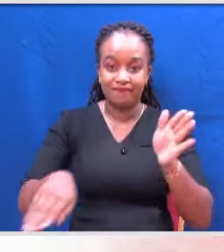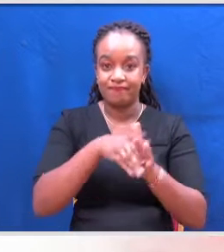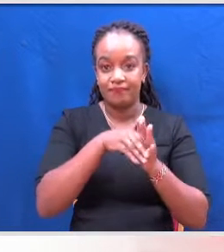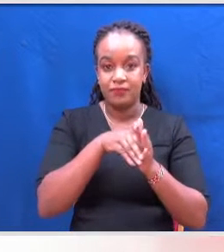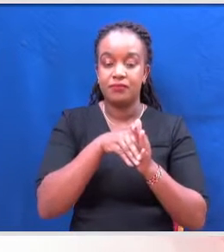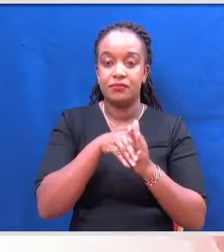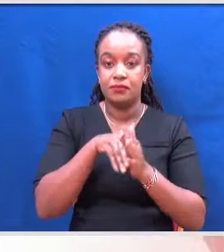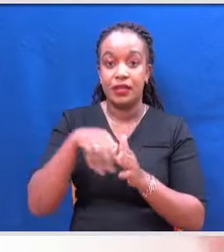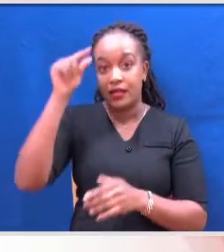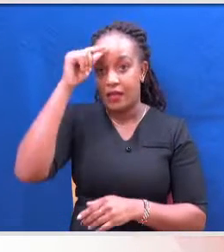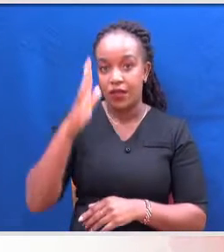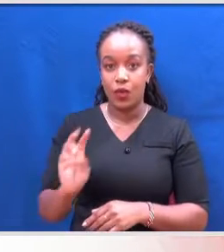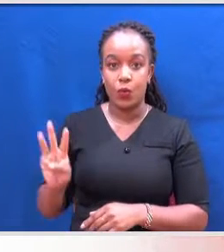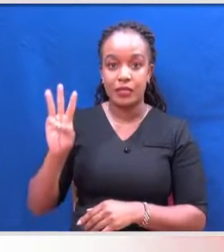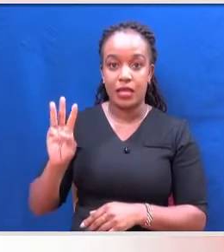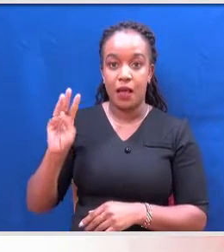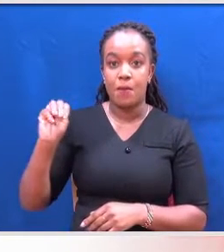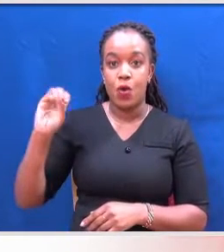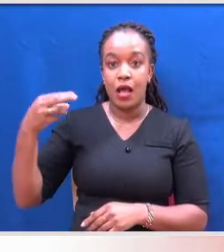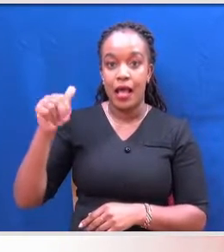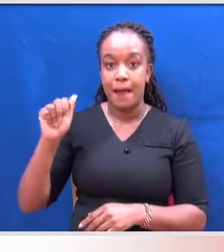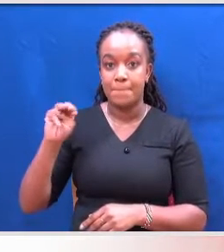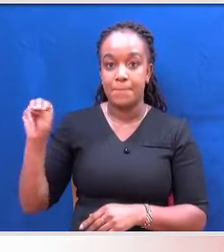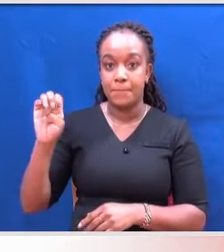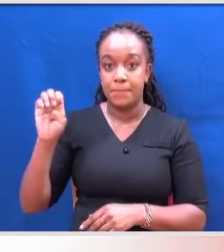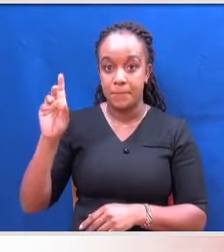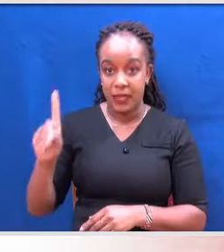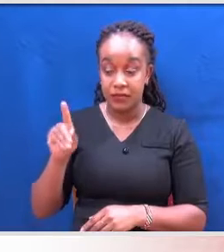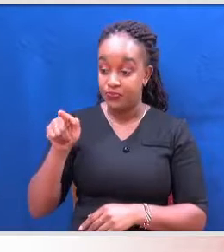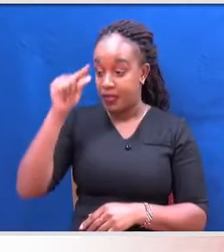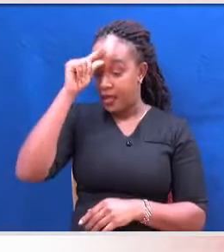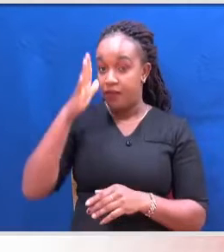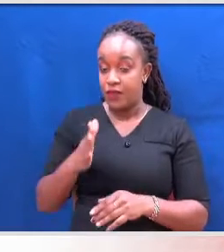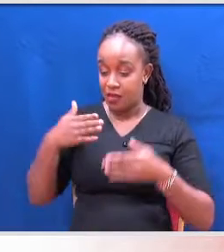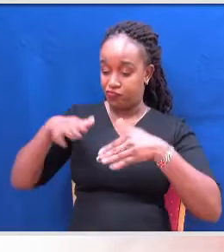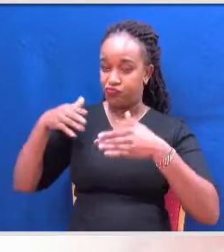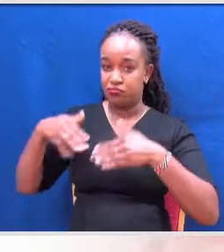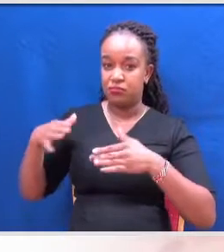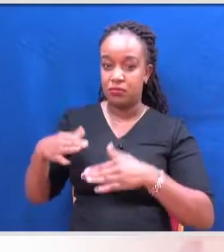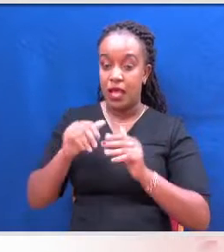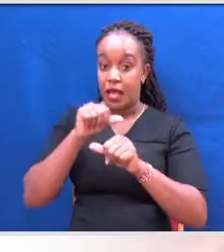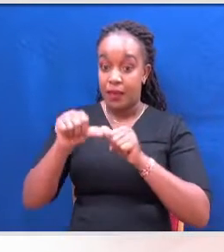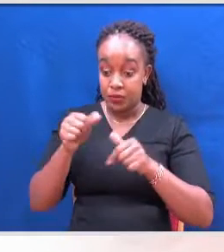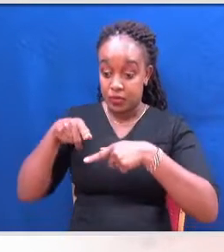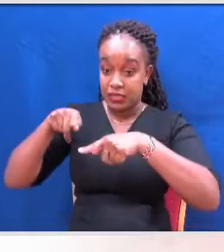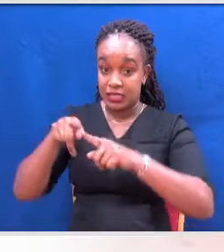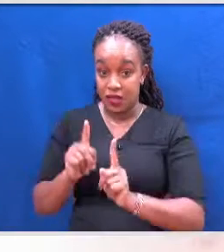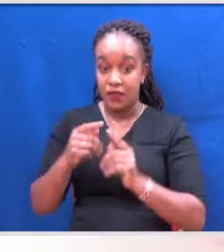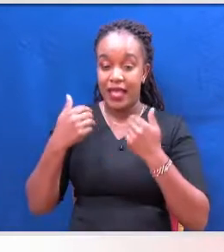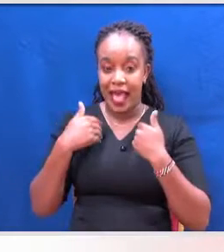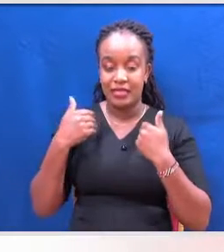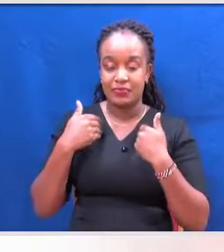Mohammed Abdi imeanza kusikilizwa leo, gavana huyo akikanusha mashtaka dhidi yake wakisingizio kuwa anatolewa kwa misingi ya